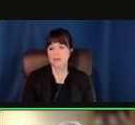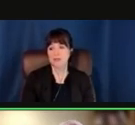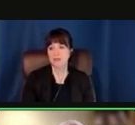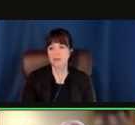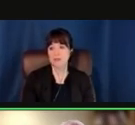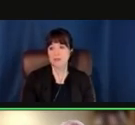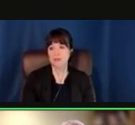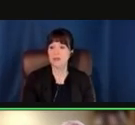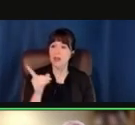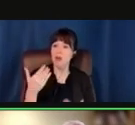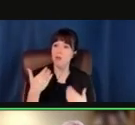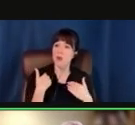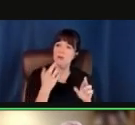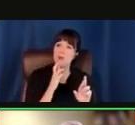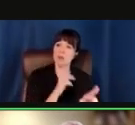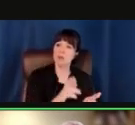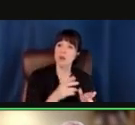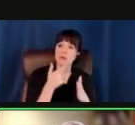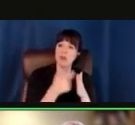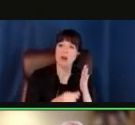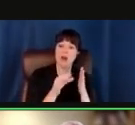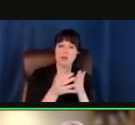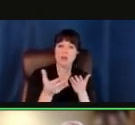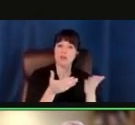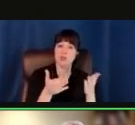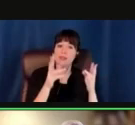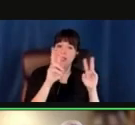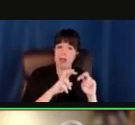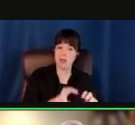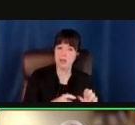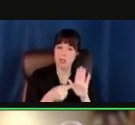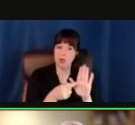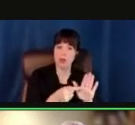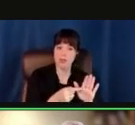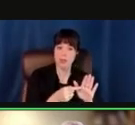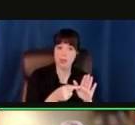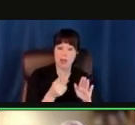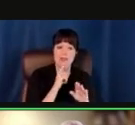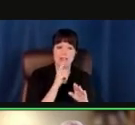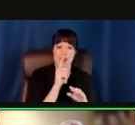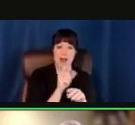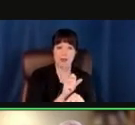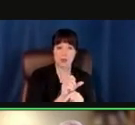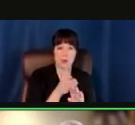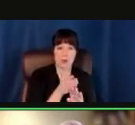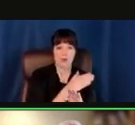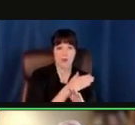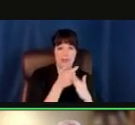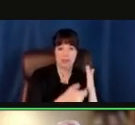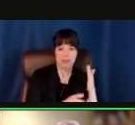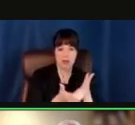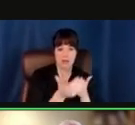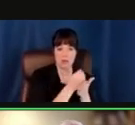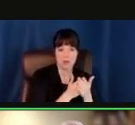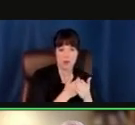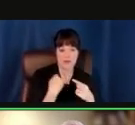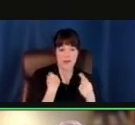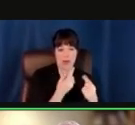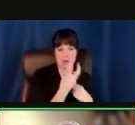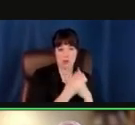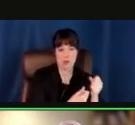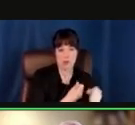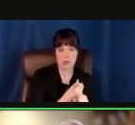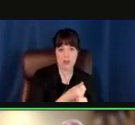Here we have the results of the cost of service analysis, showing the actual pre-tax return on revenue for the last 2 years, in 2020